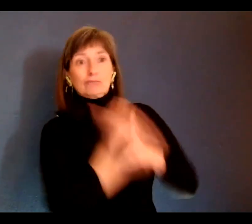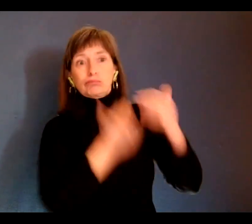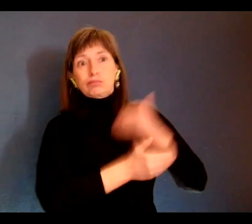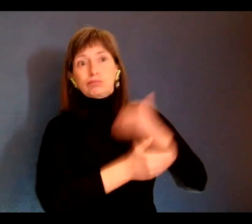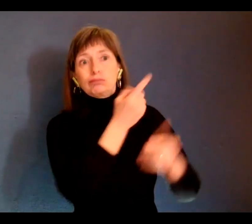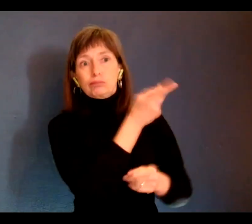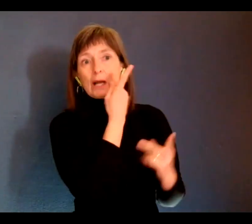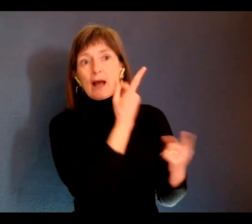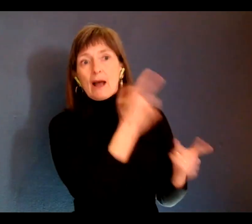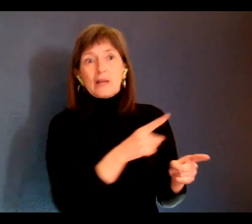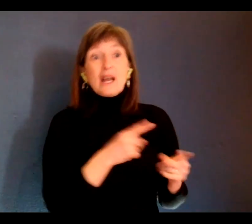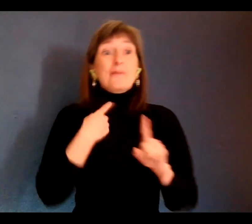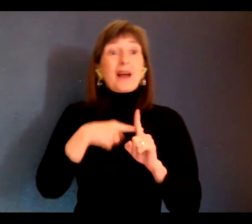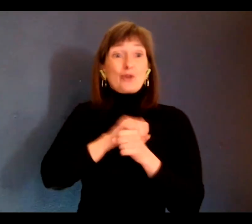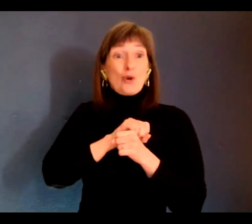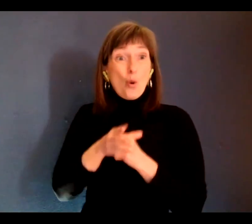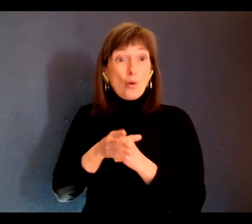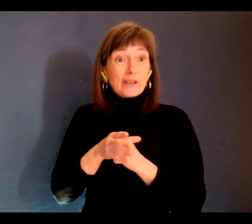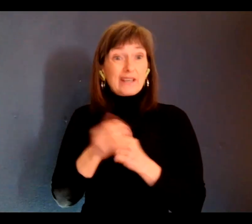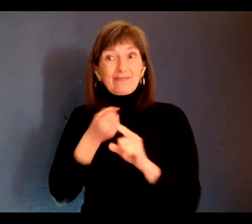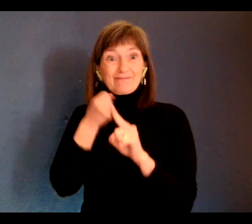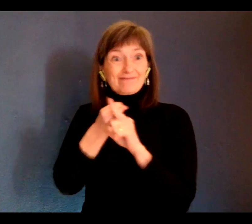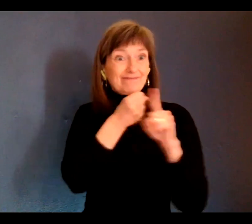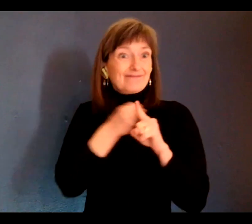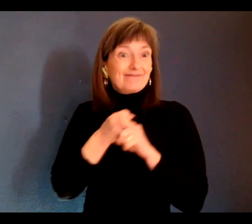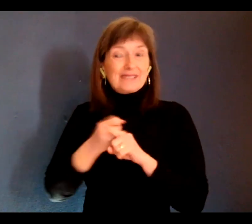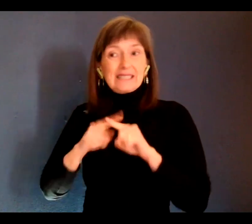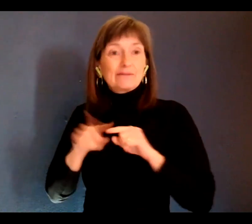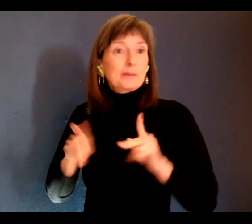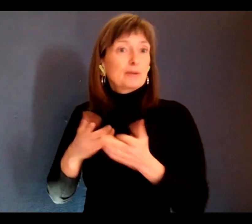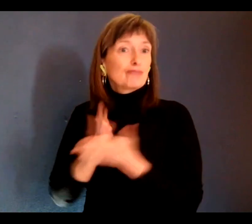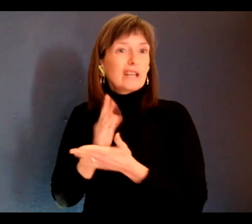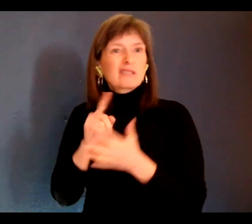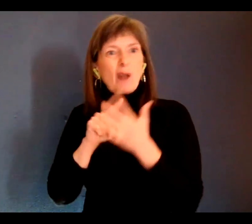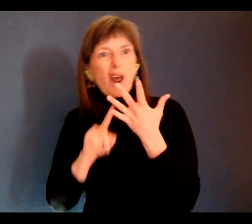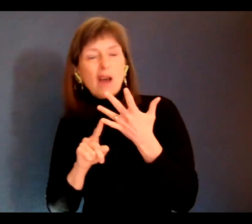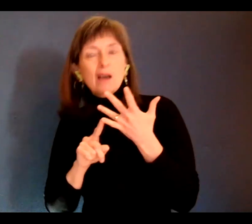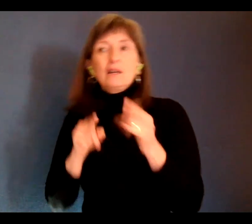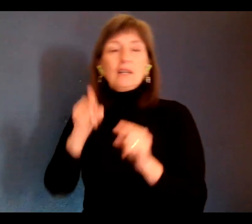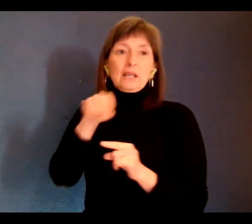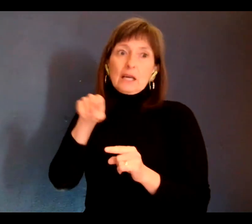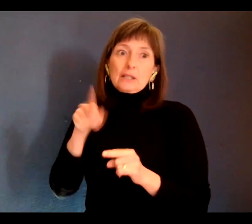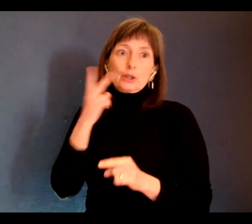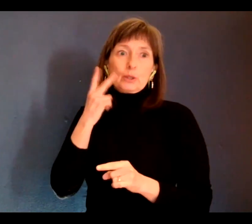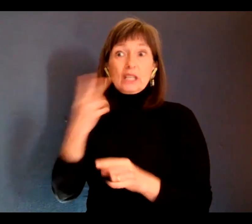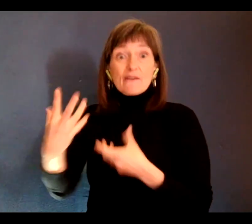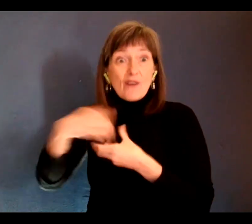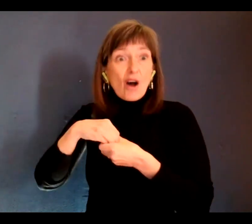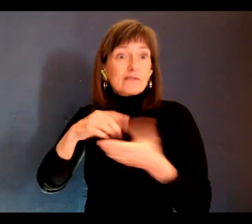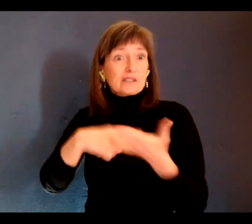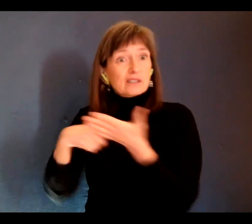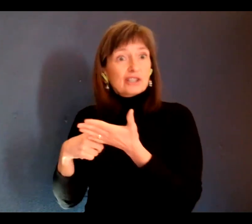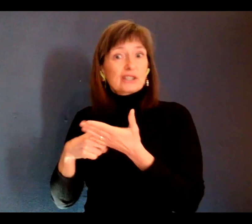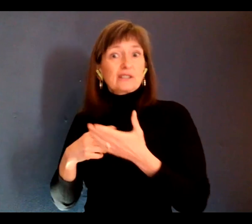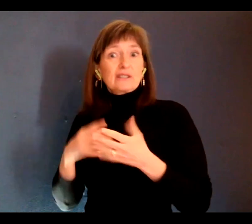light of, COVID and some of the impacts we've seen in terms of people's rights and being able to, fully participate as citizens